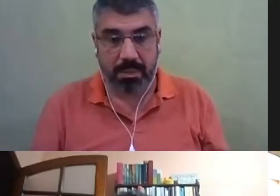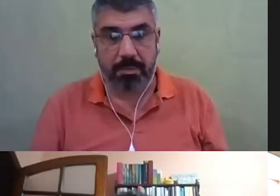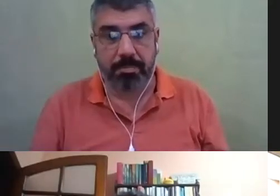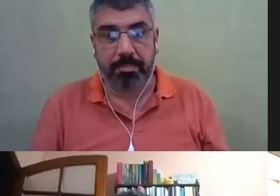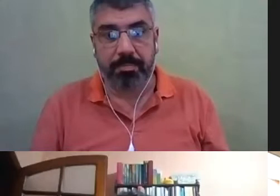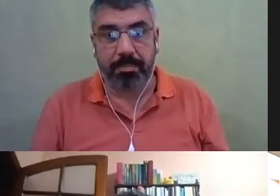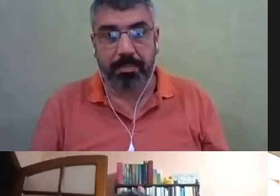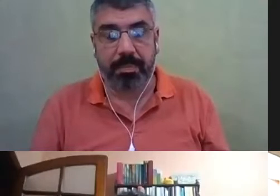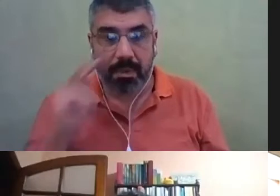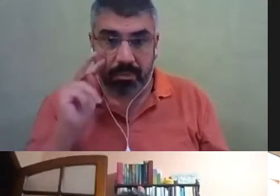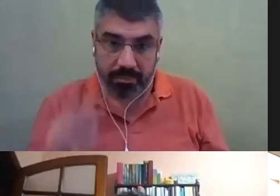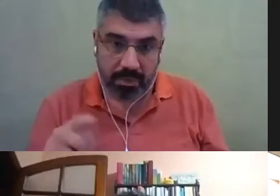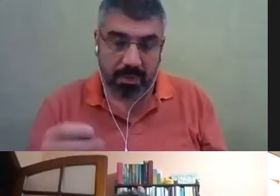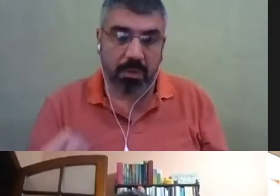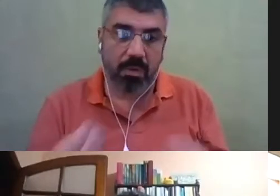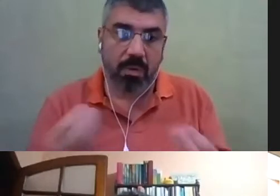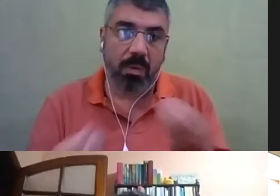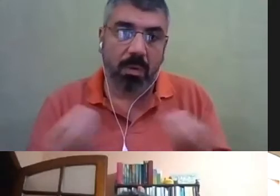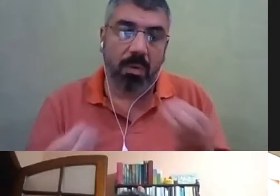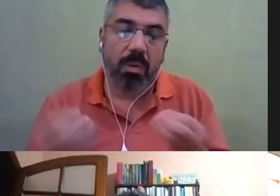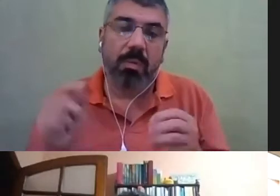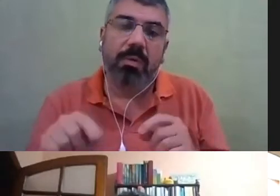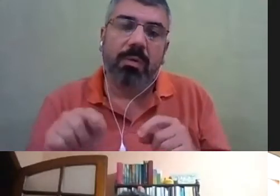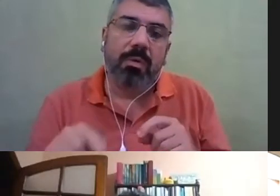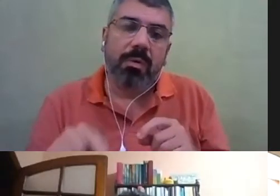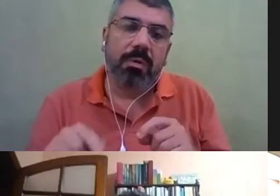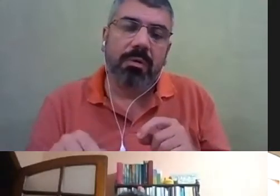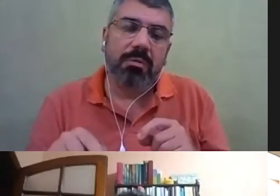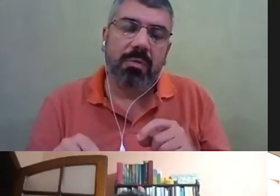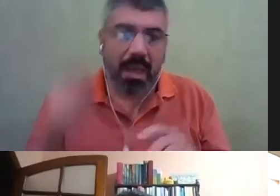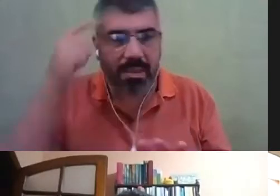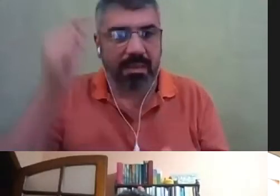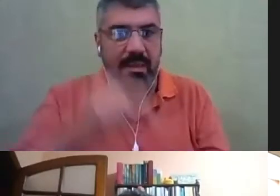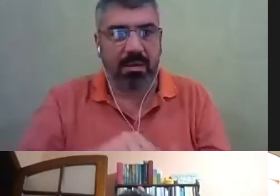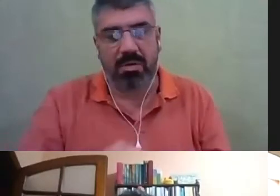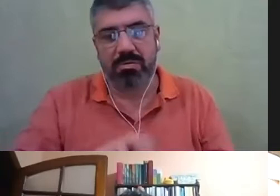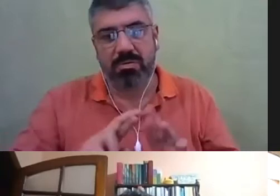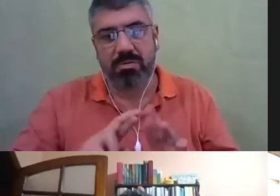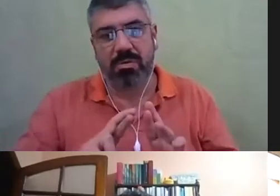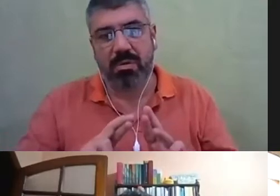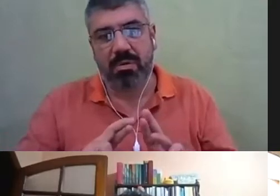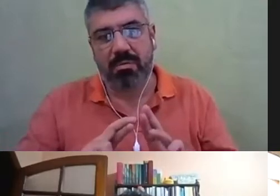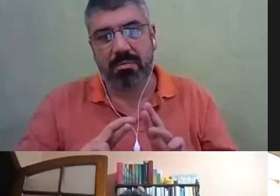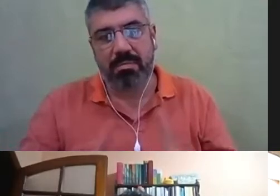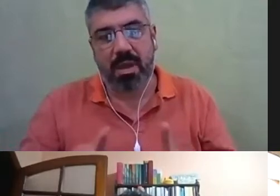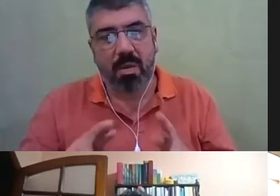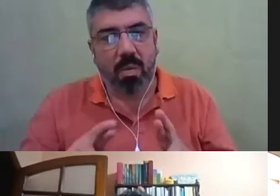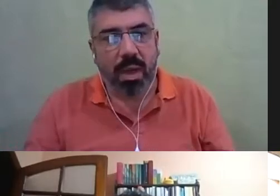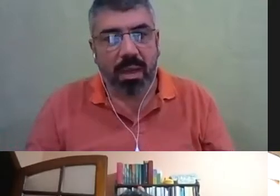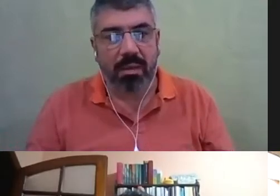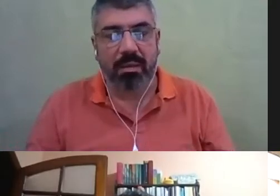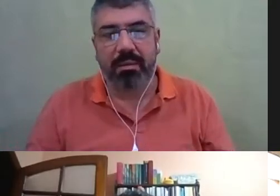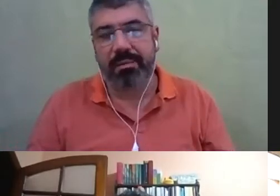it's ideological. No question about it. There's no escape from this. We speak as progressive people that want to see progressive